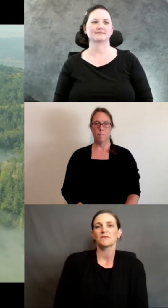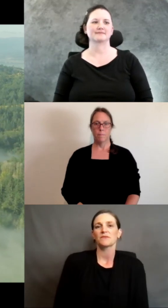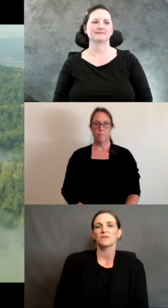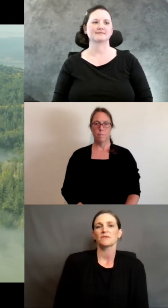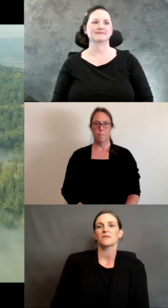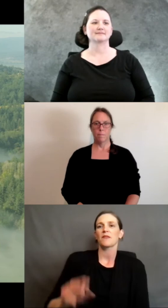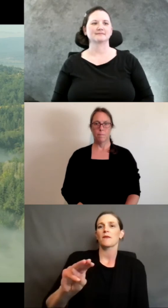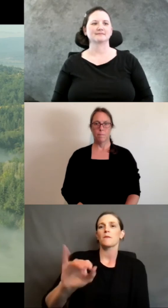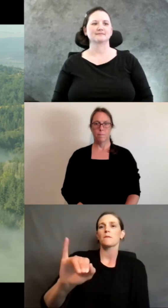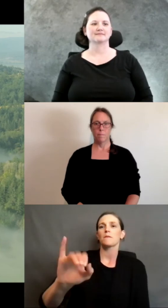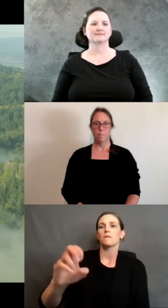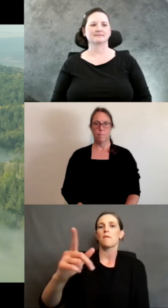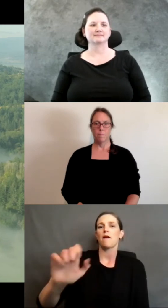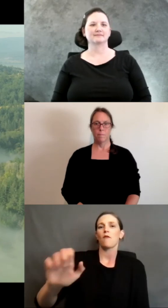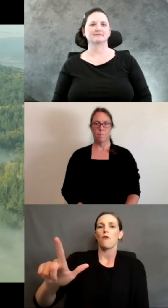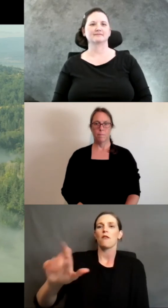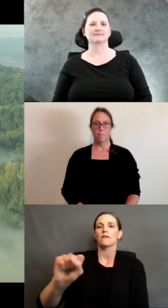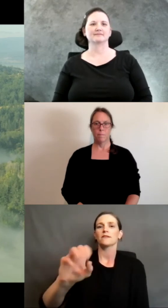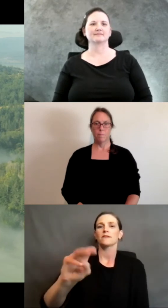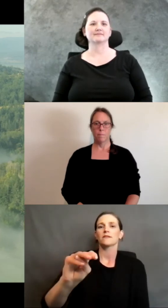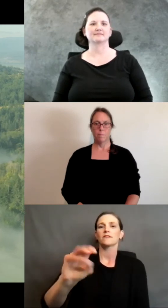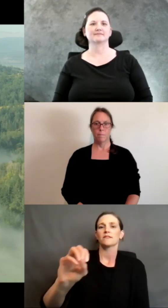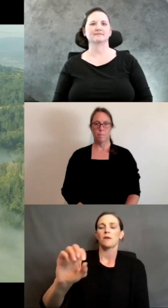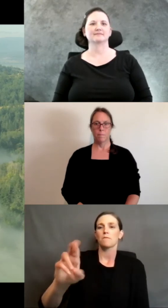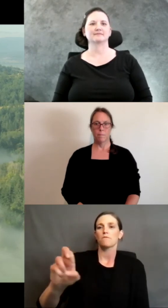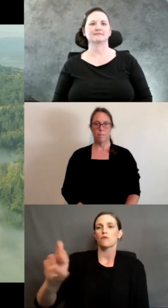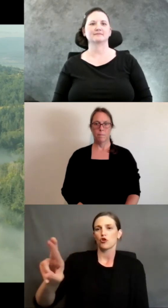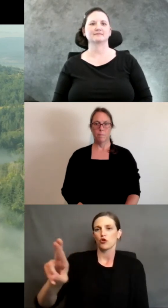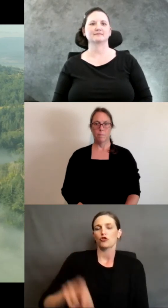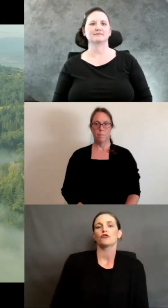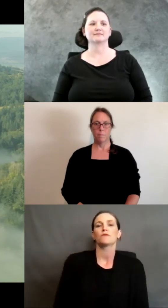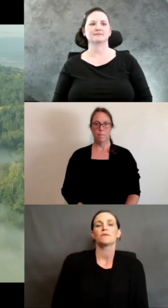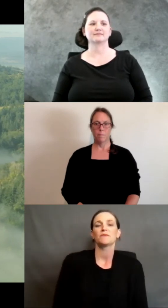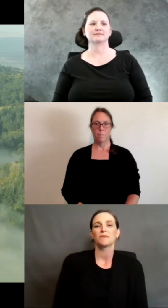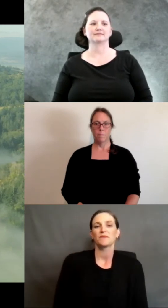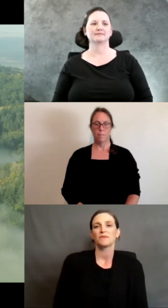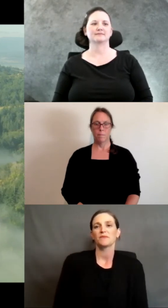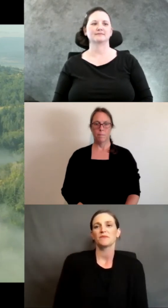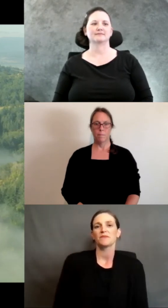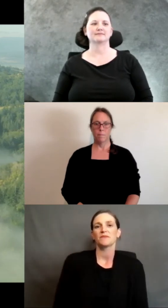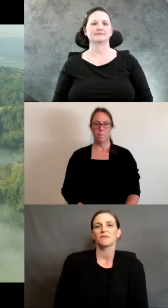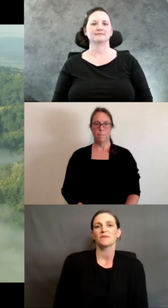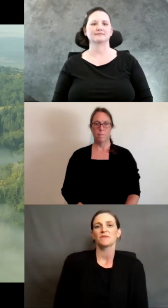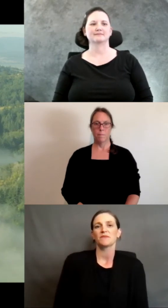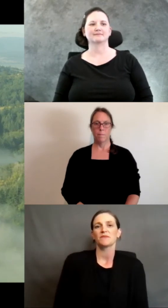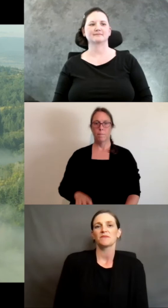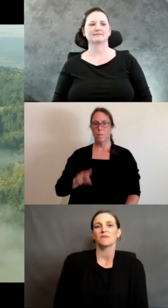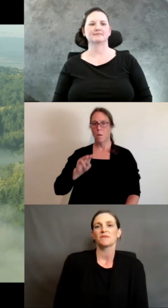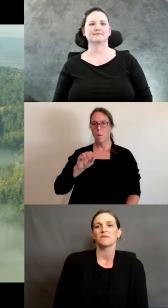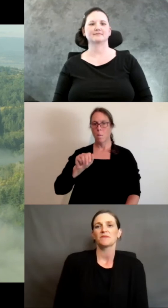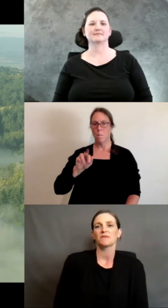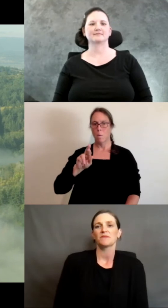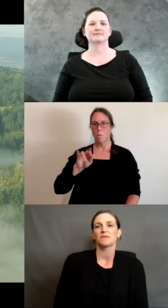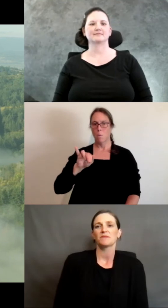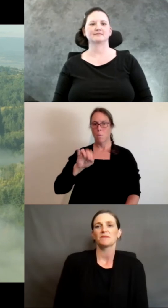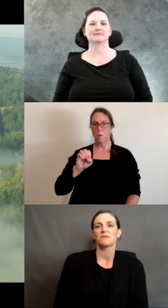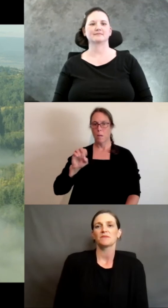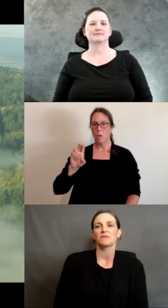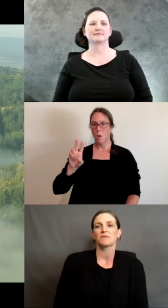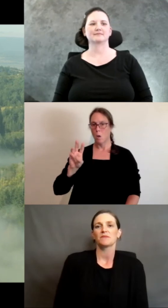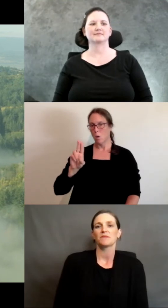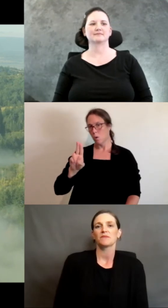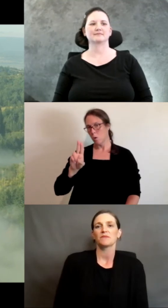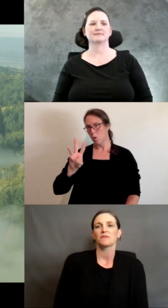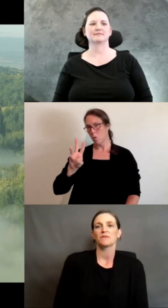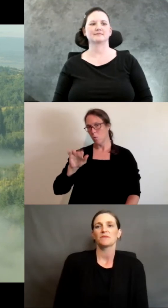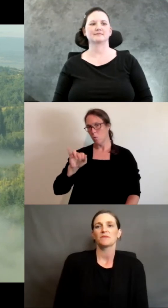Michael Summer as John Kendall and Martin Jackson. Marie Uinesa as Celia